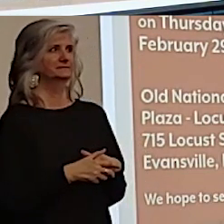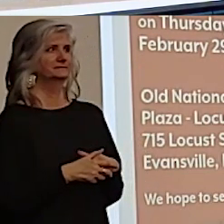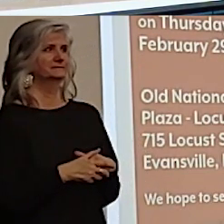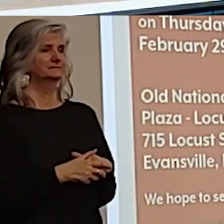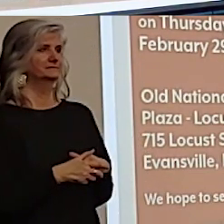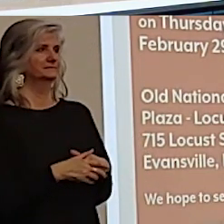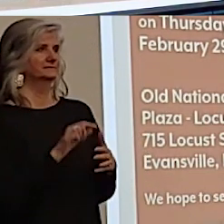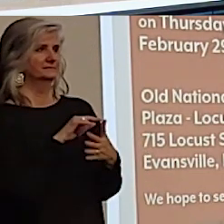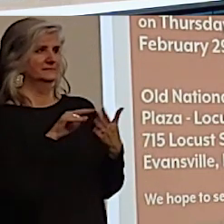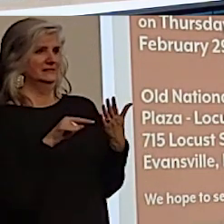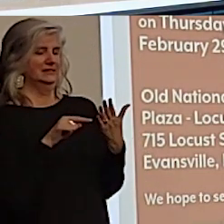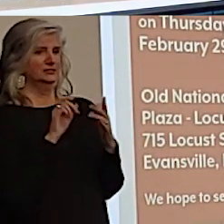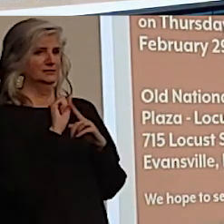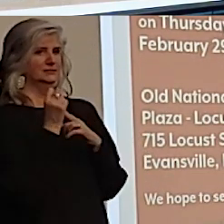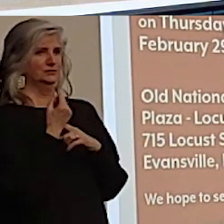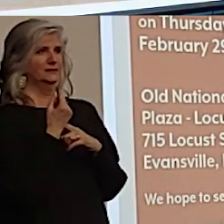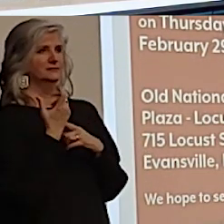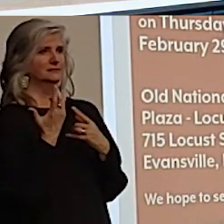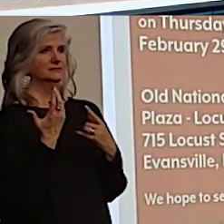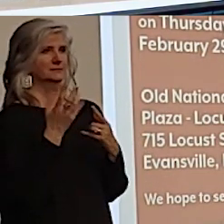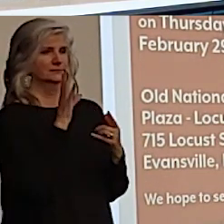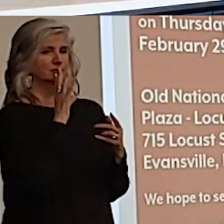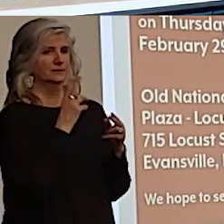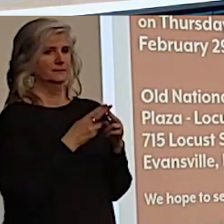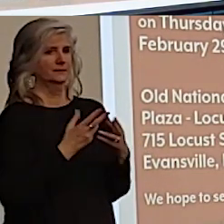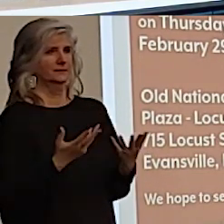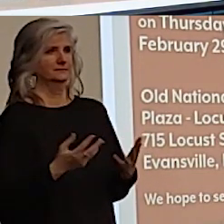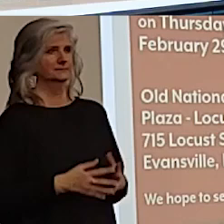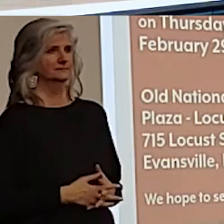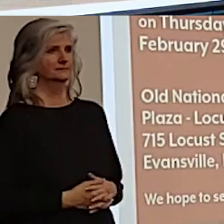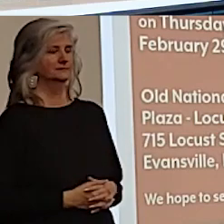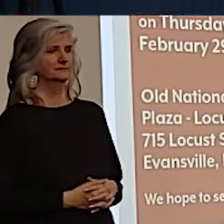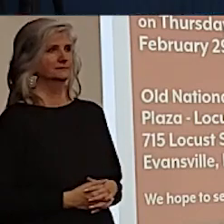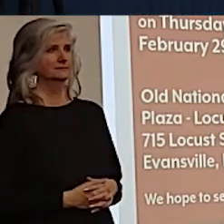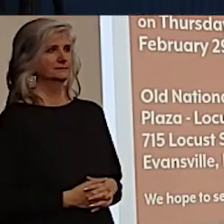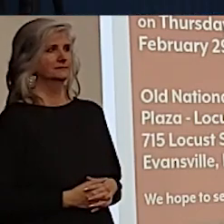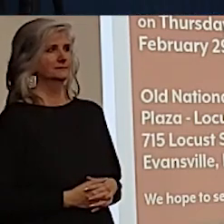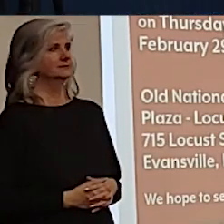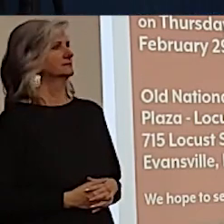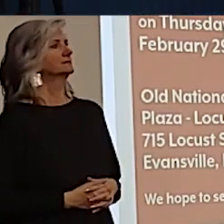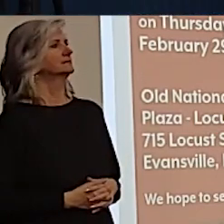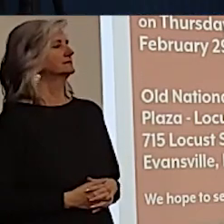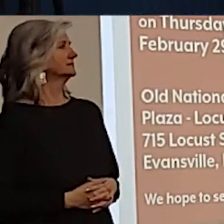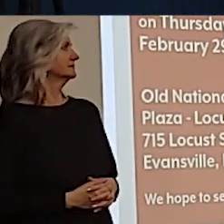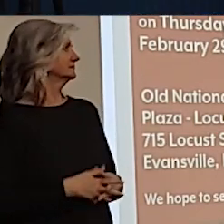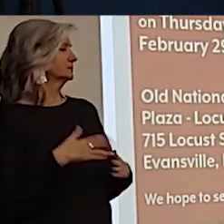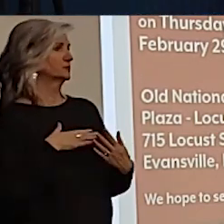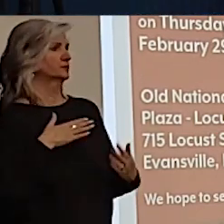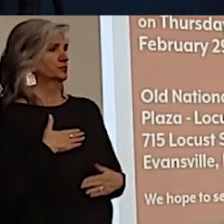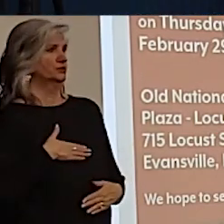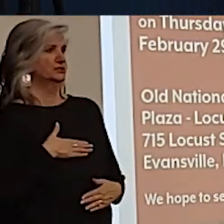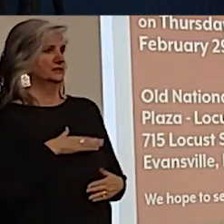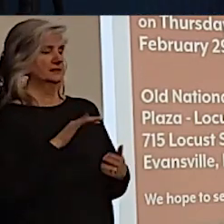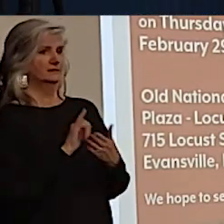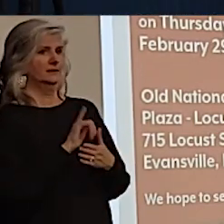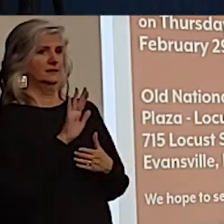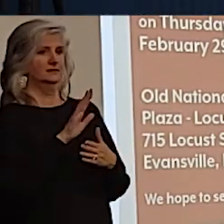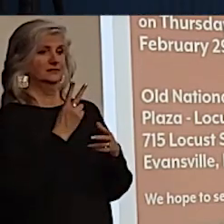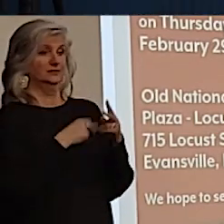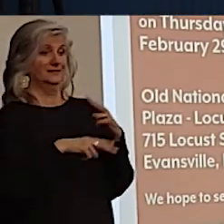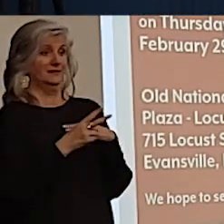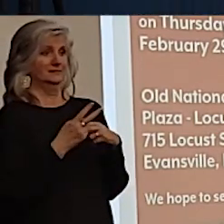These are the kinds of situations that we're dealing with. Yep, no, appreciate that. And these are the types of